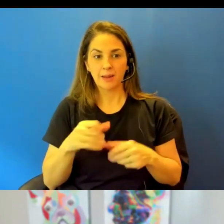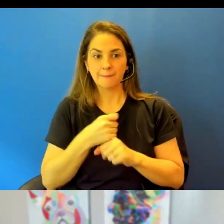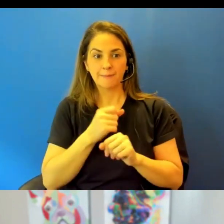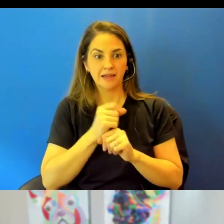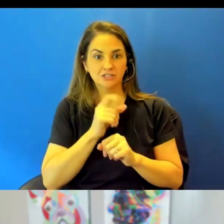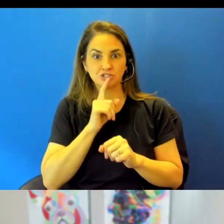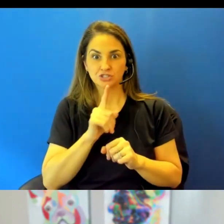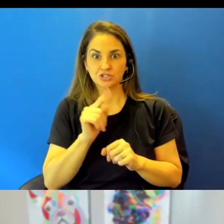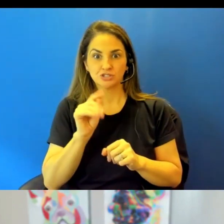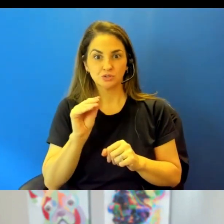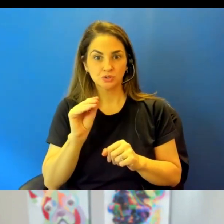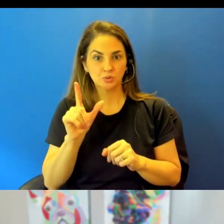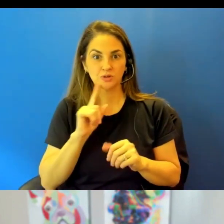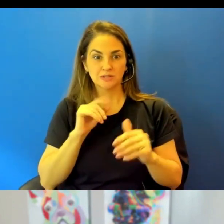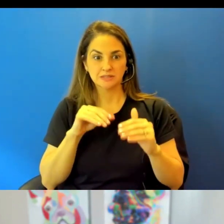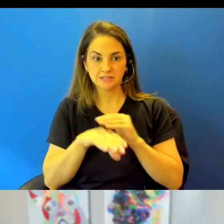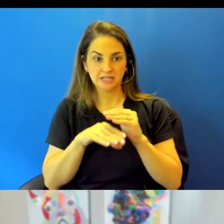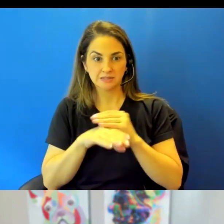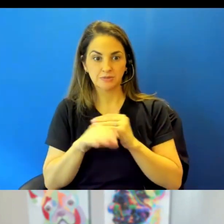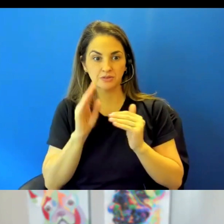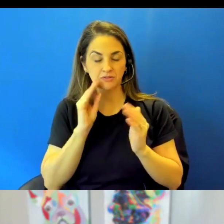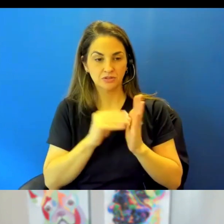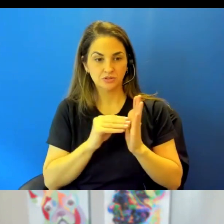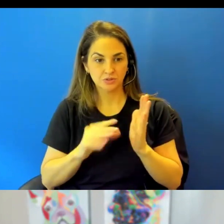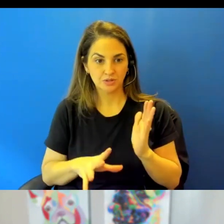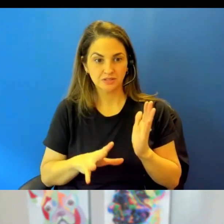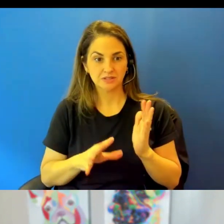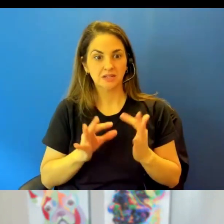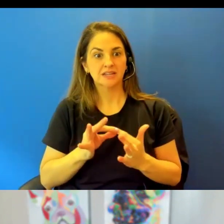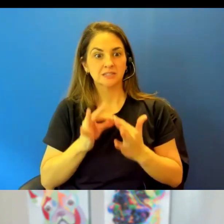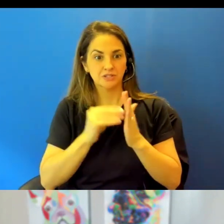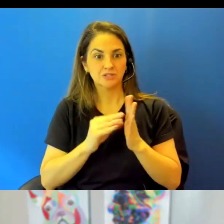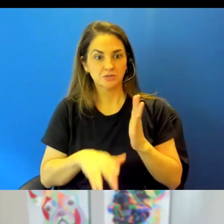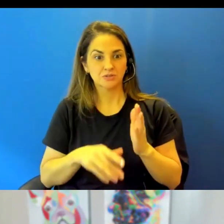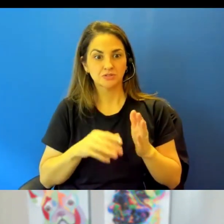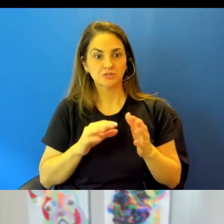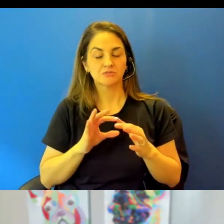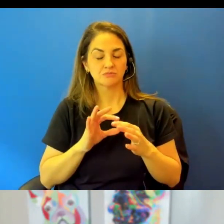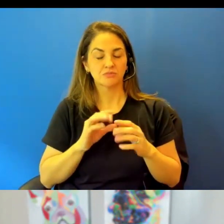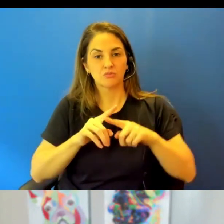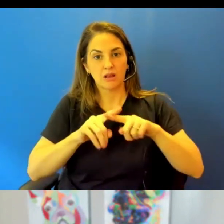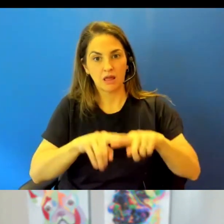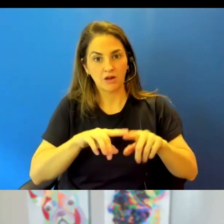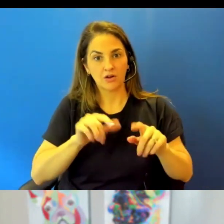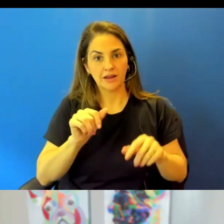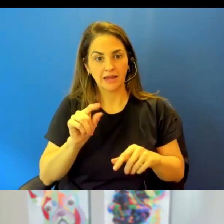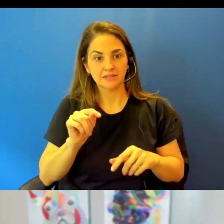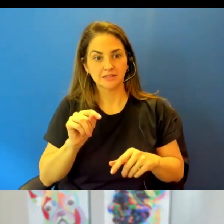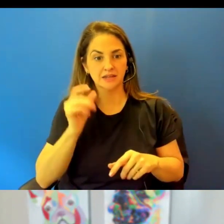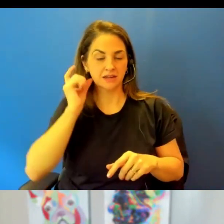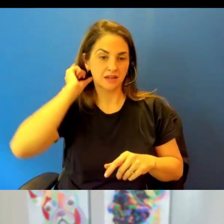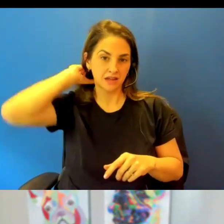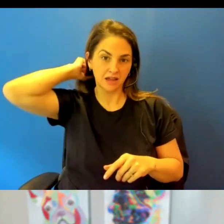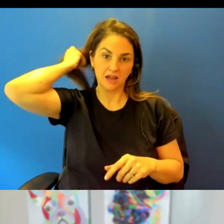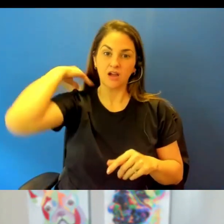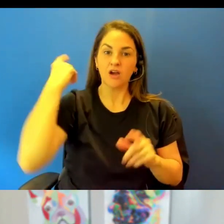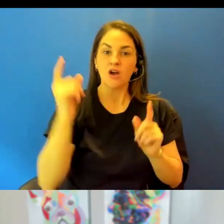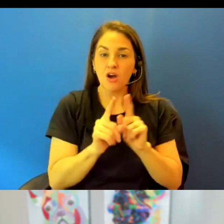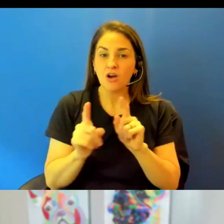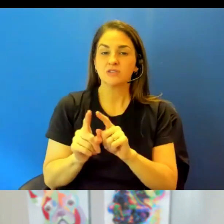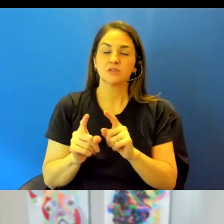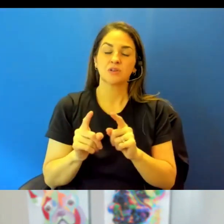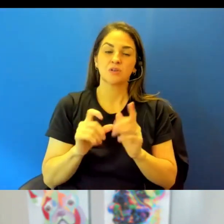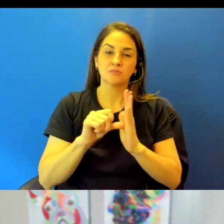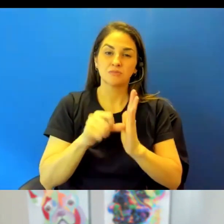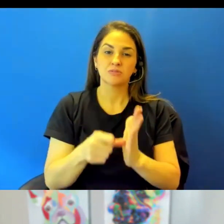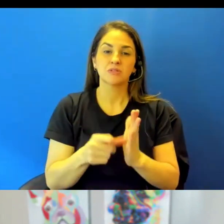tool is accessible for students who, especially students who rely on assistive technology to use, I also want to say there